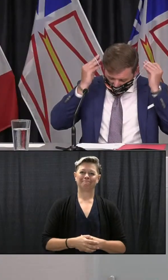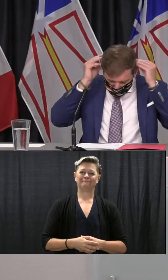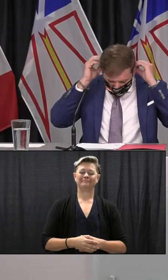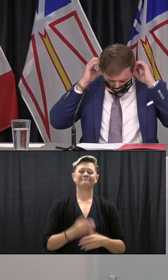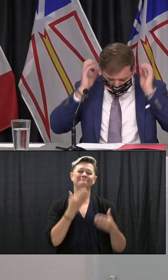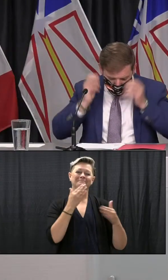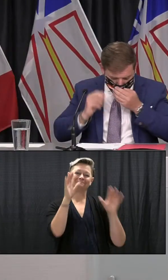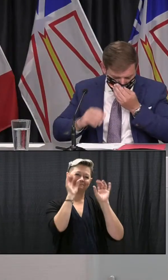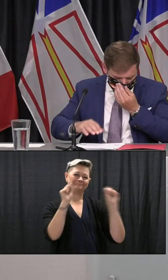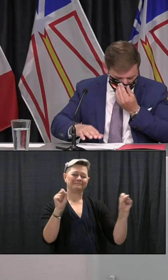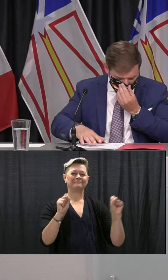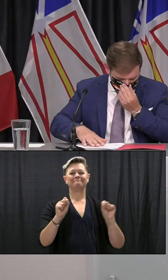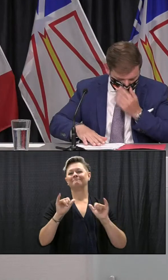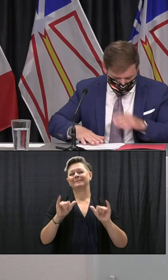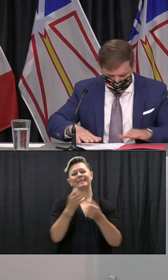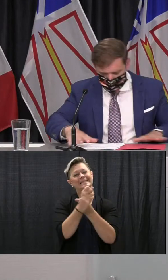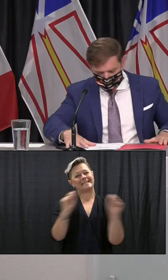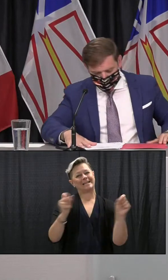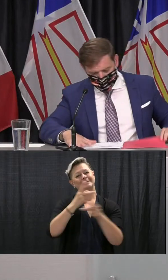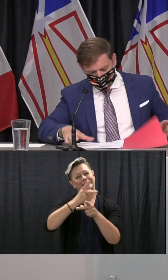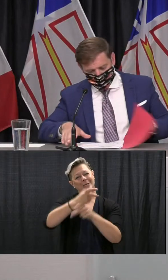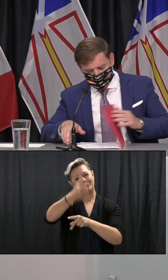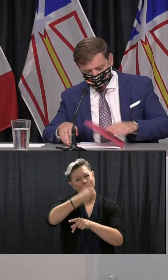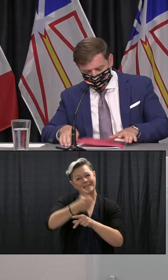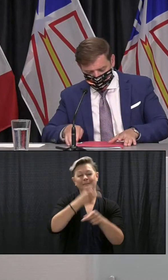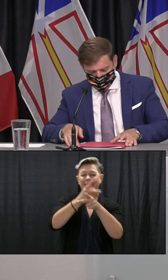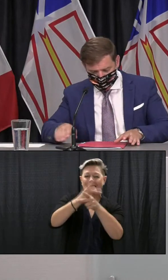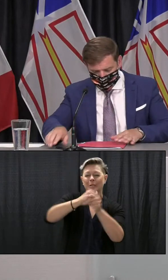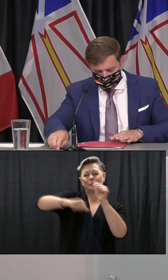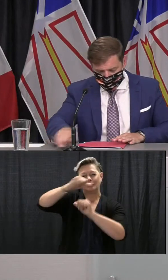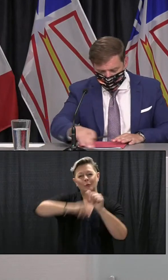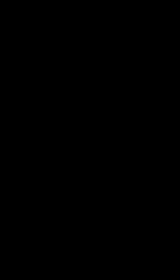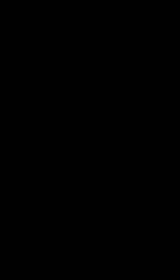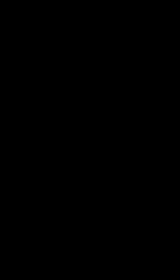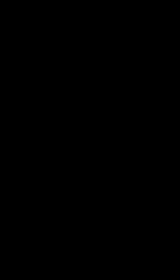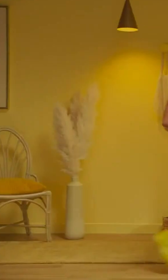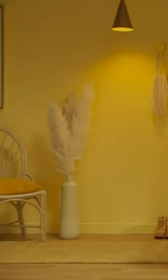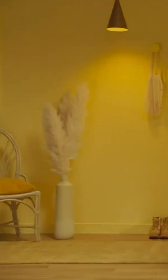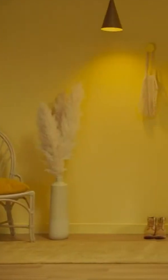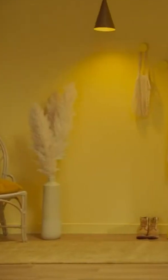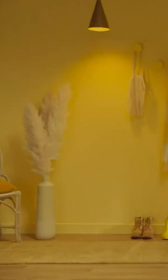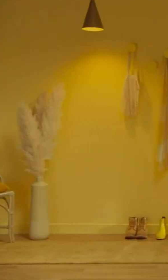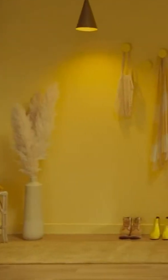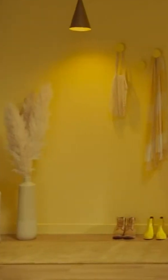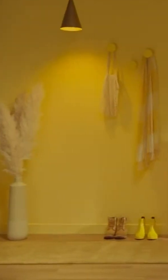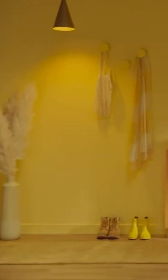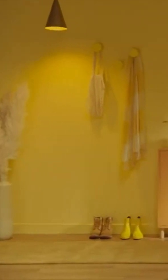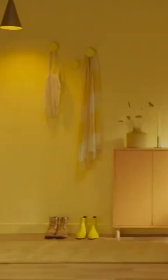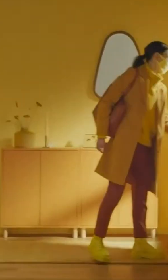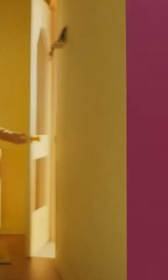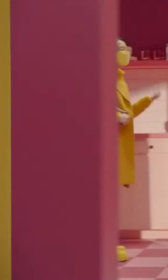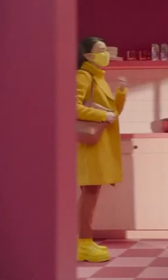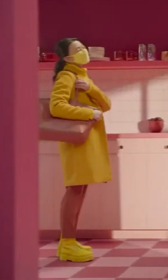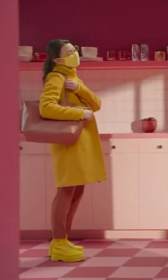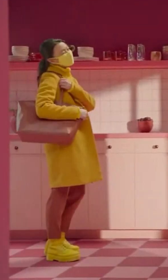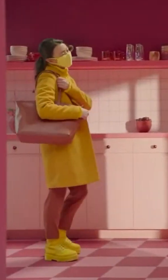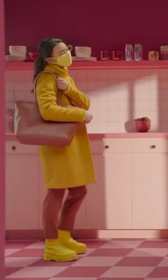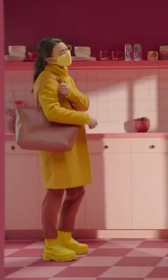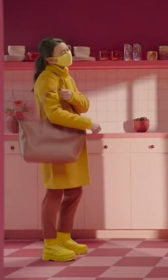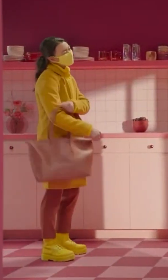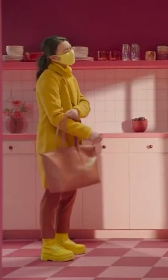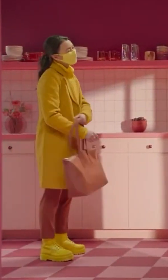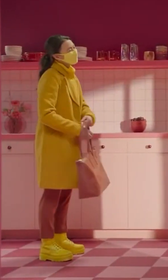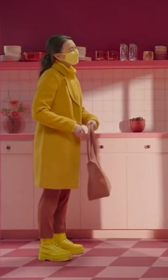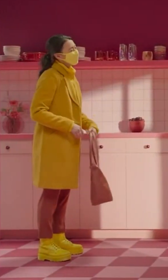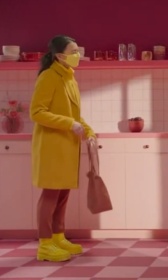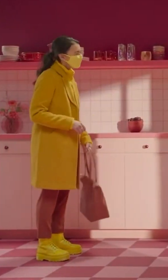Thank you, Premier. Stay safe, everyone. Take care of yourselves and each other, and enjoy the rest of your day. This is Jan. Jan sometimes visits her neighbor